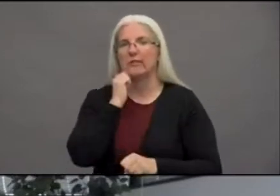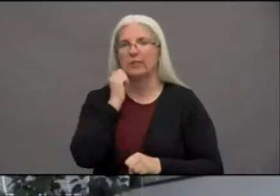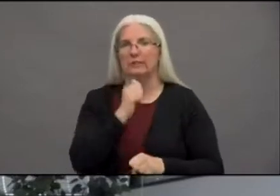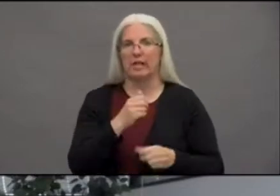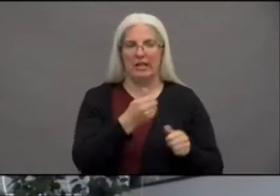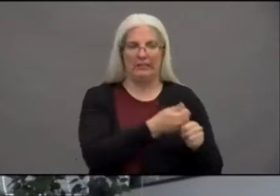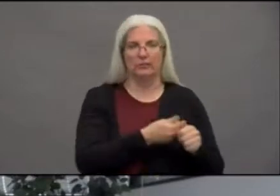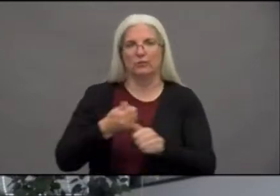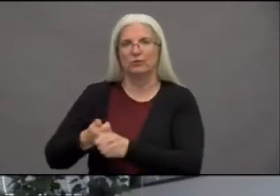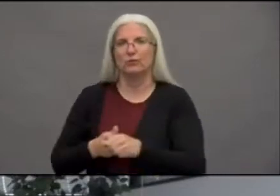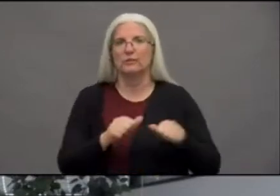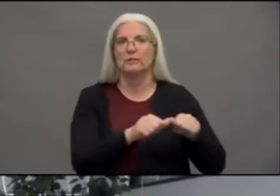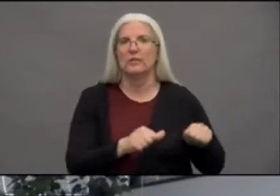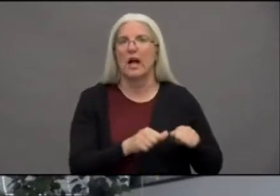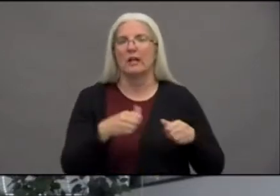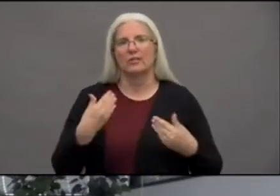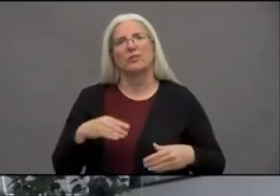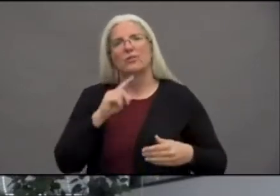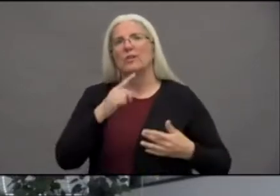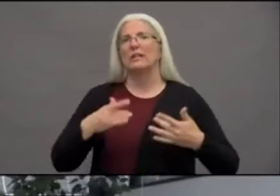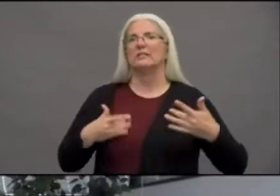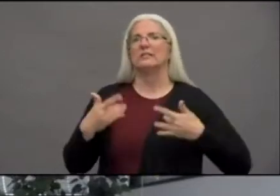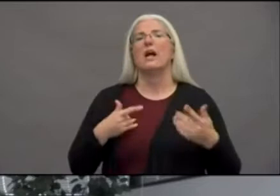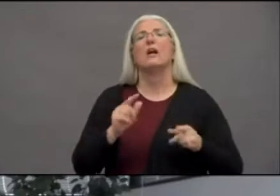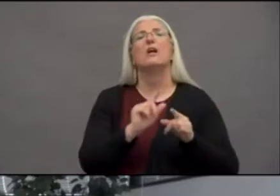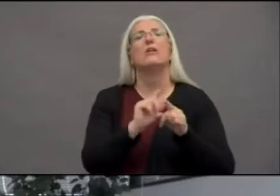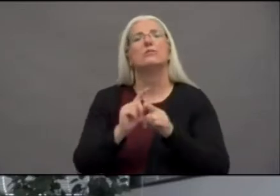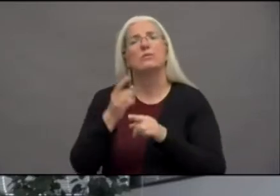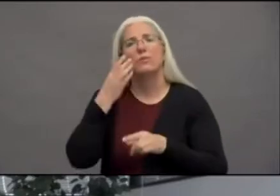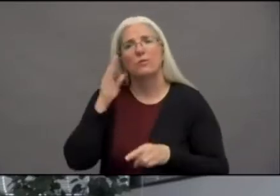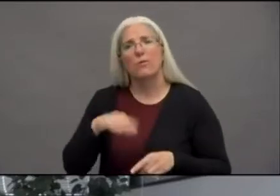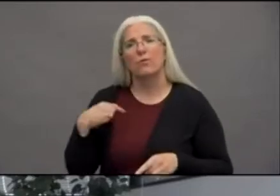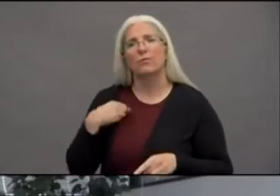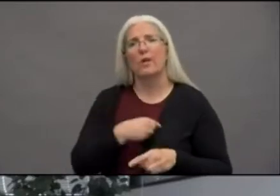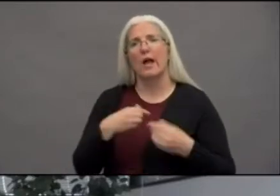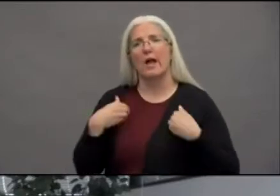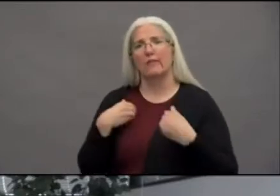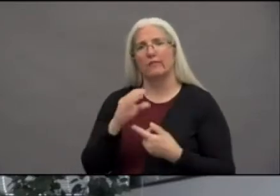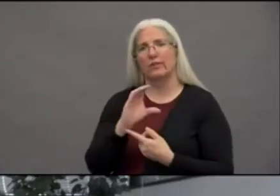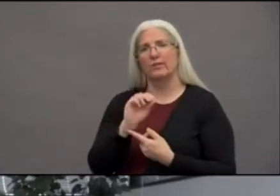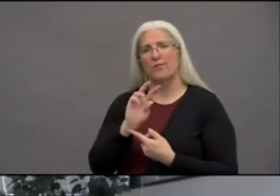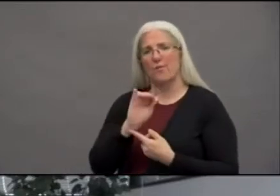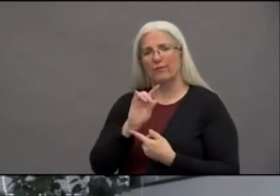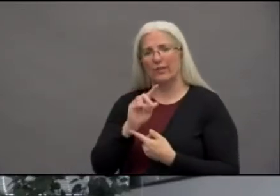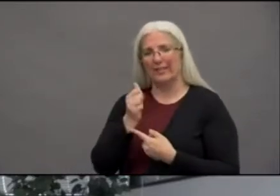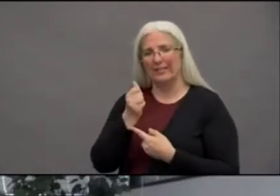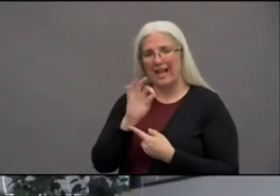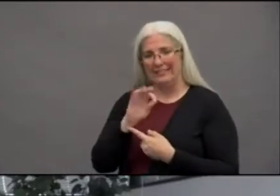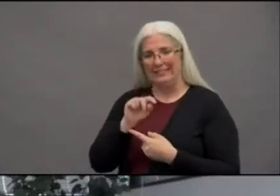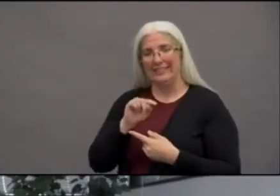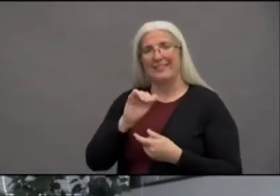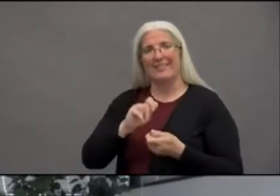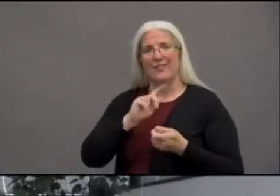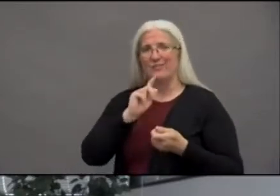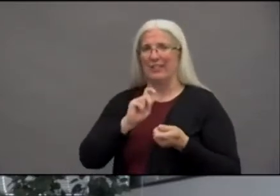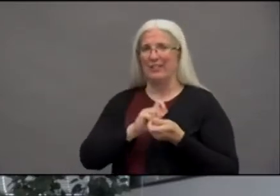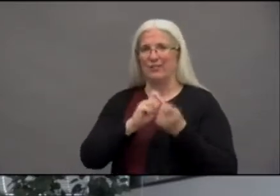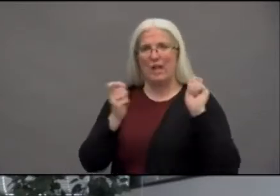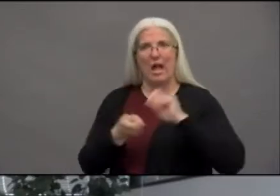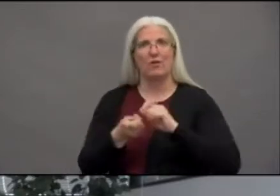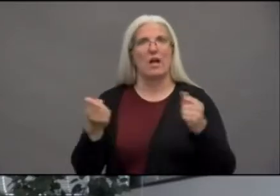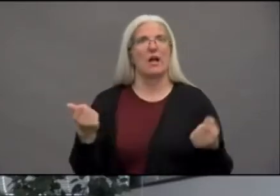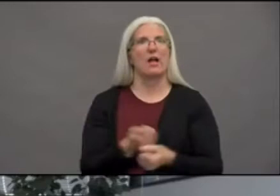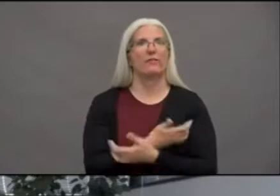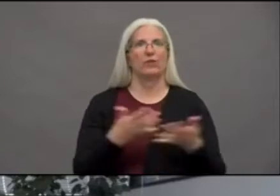Also, did you know we have, COVID-19 has changed everything as we know it. So it has created a lot of questions for